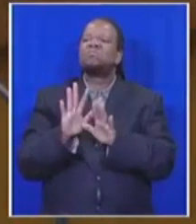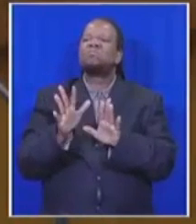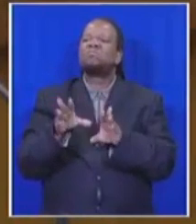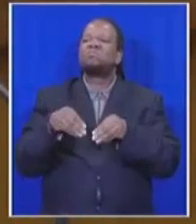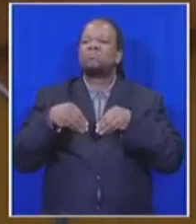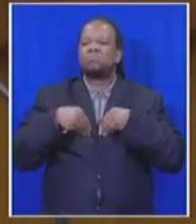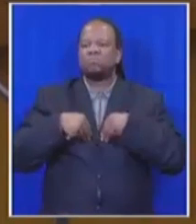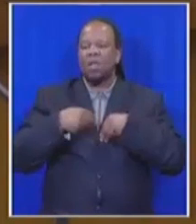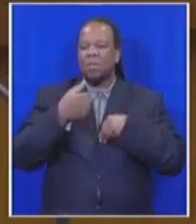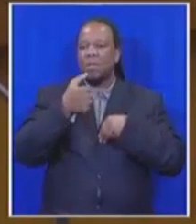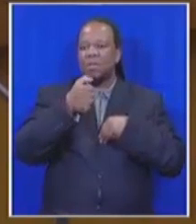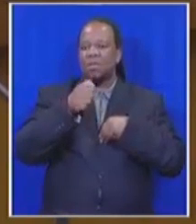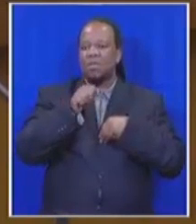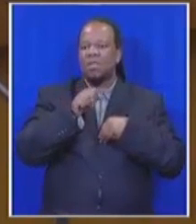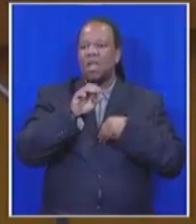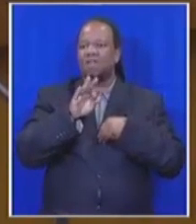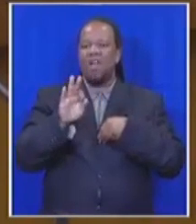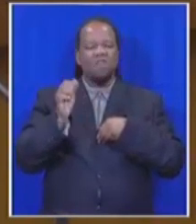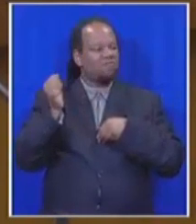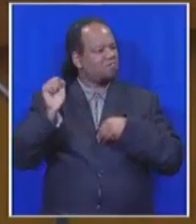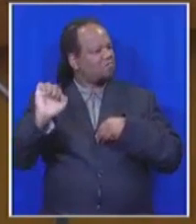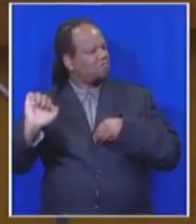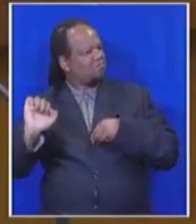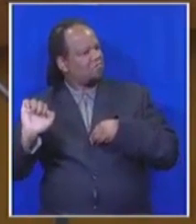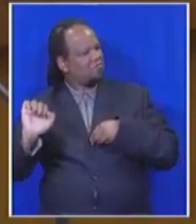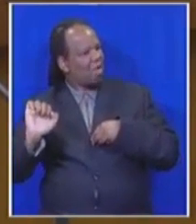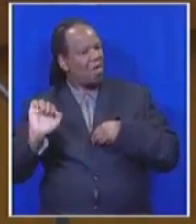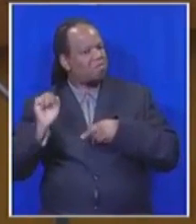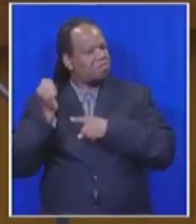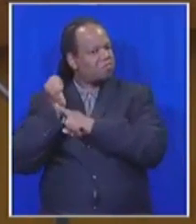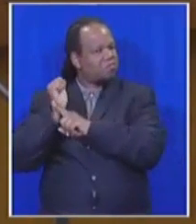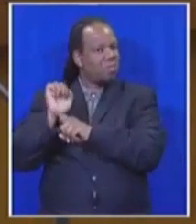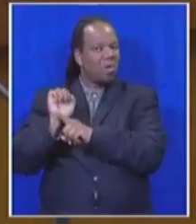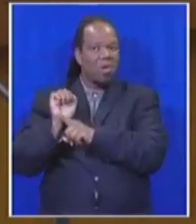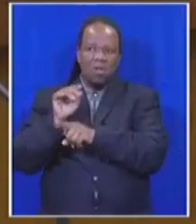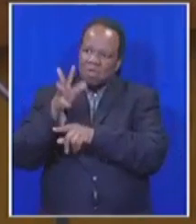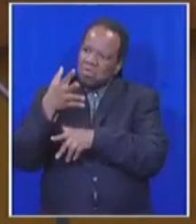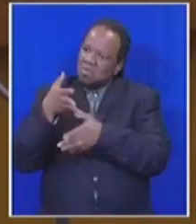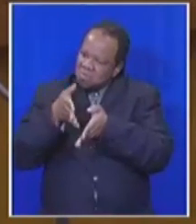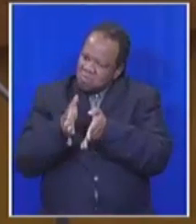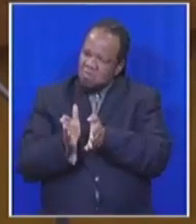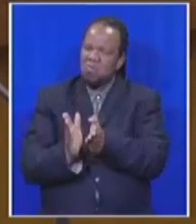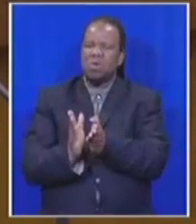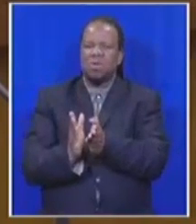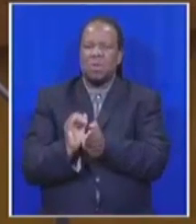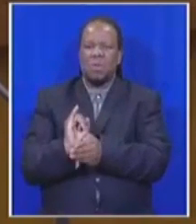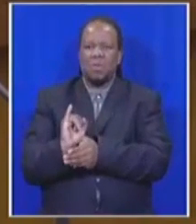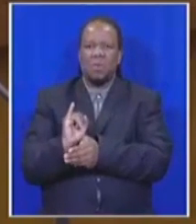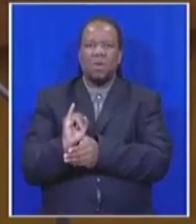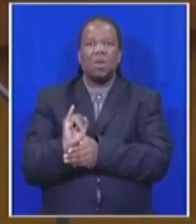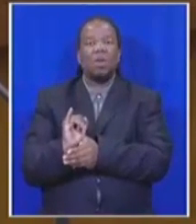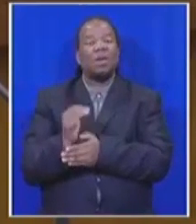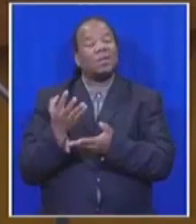EFF destructive infantile gimmicks and hollow theatrics. It is clear that our